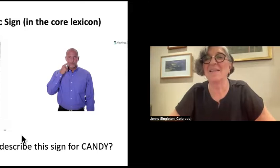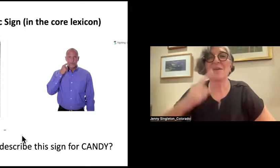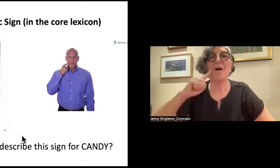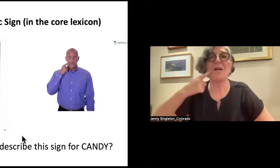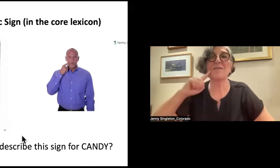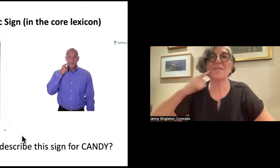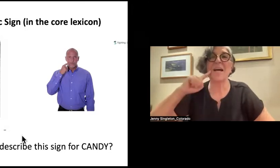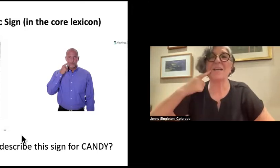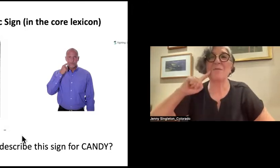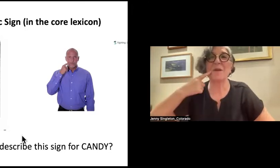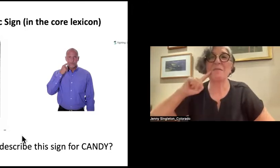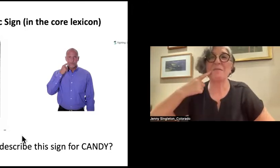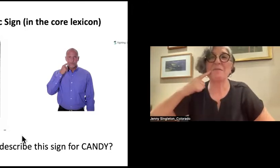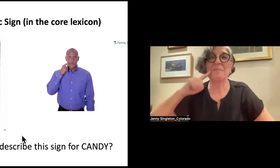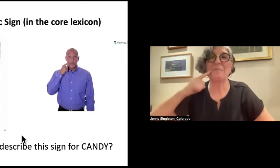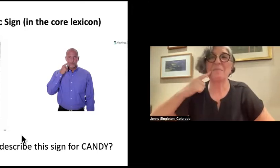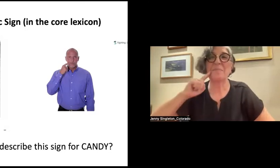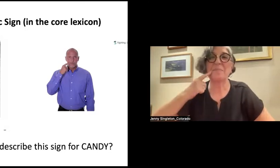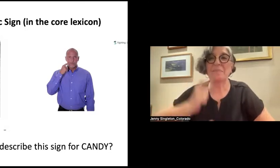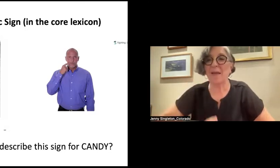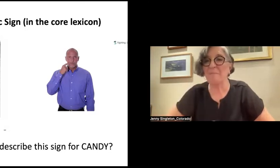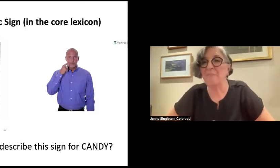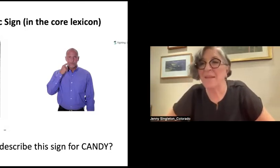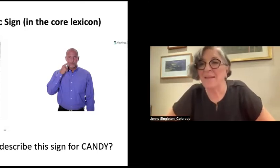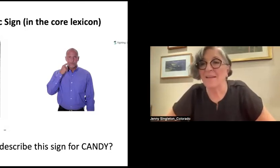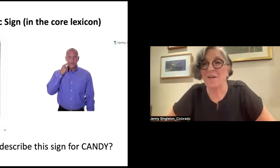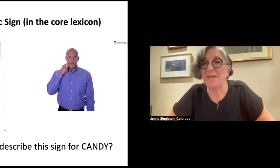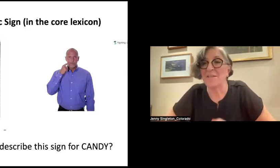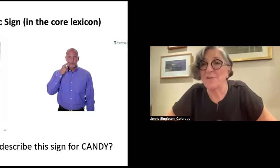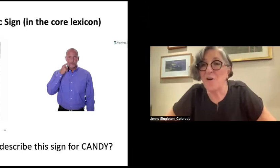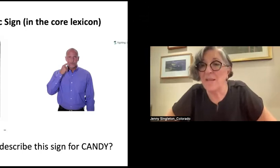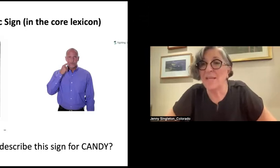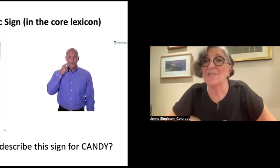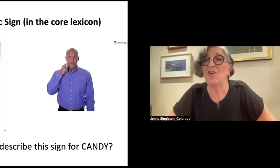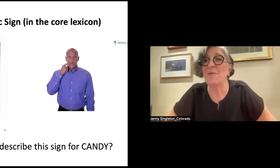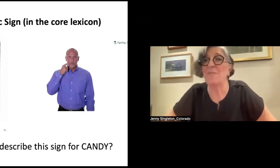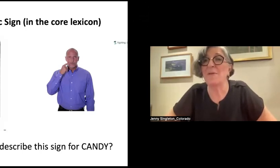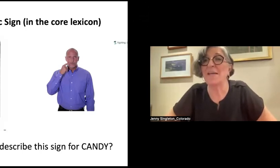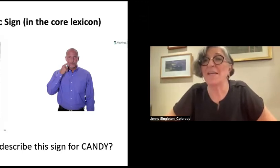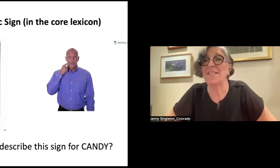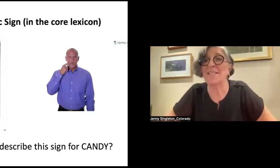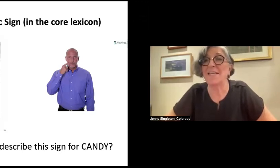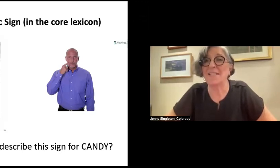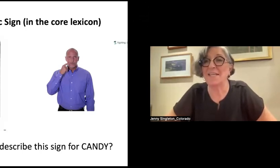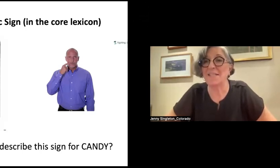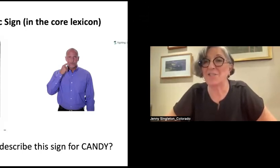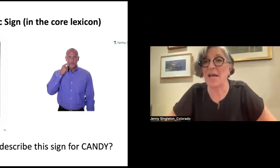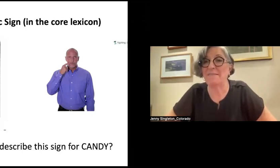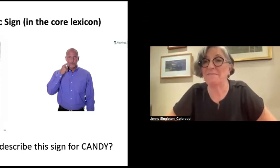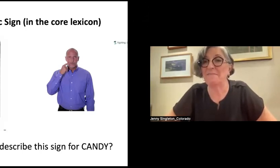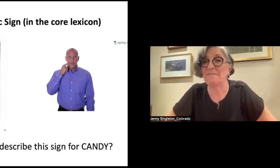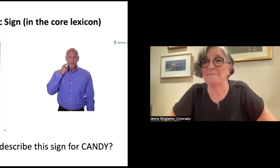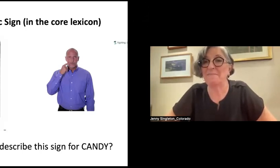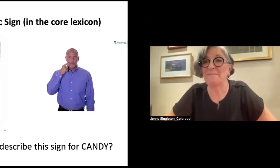Okay, so I'll also sign it for you. Okay. Okay, so nobody can describe it, or maybe I can't see anything in the